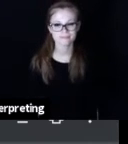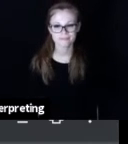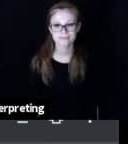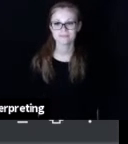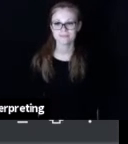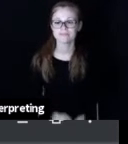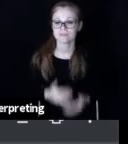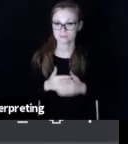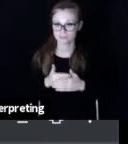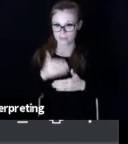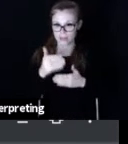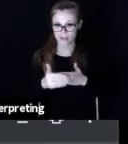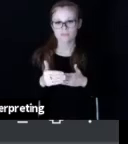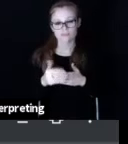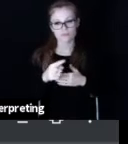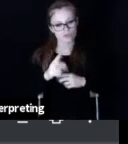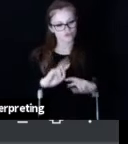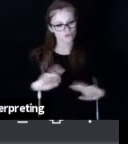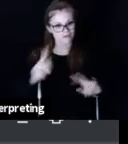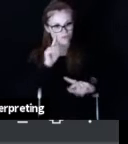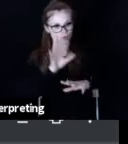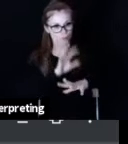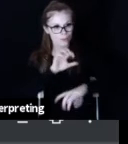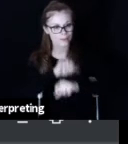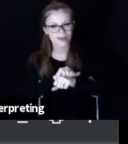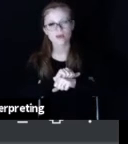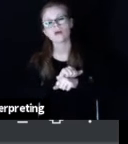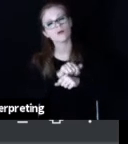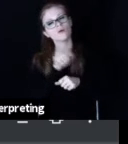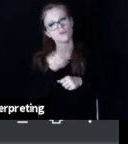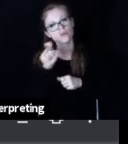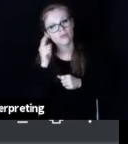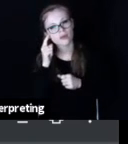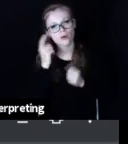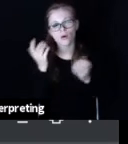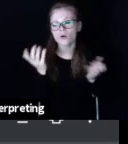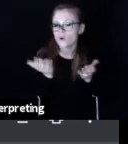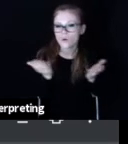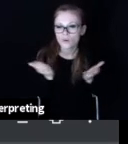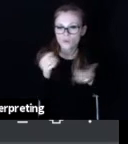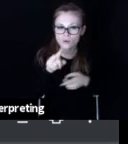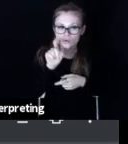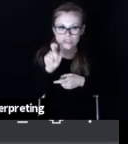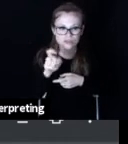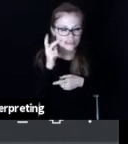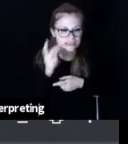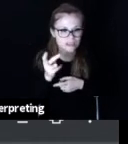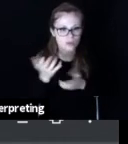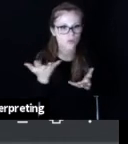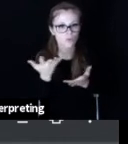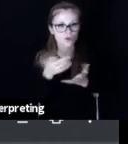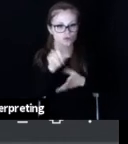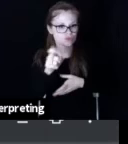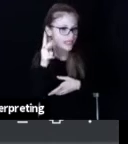Next thing about getting ready for an appointment, think about what you'll need to see, hear, and communicate during your visit.